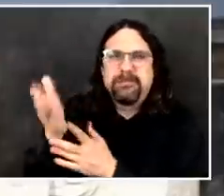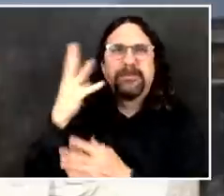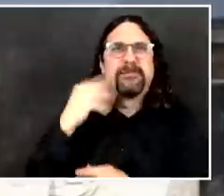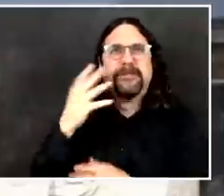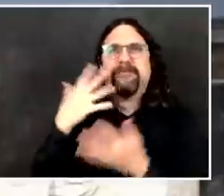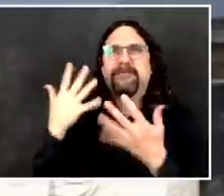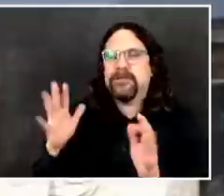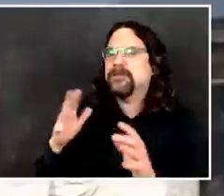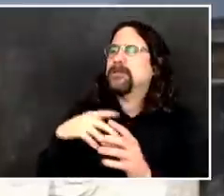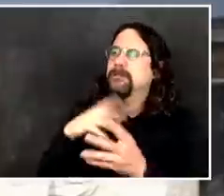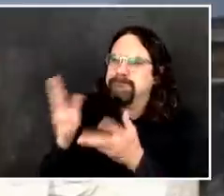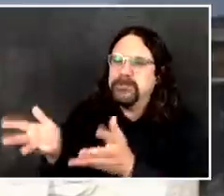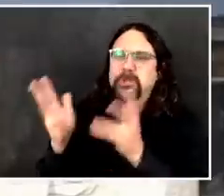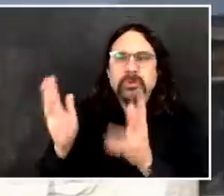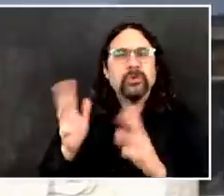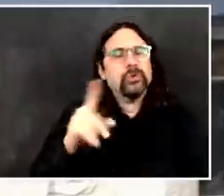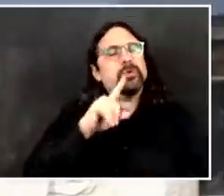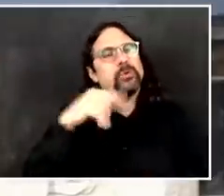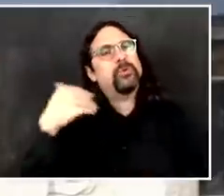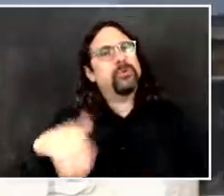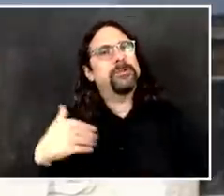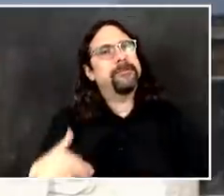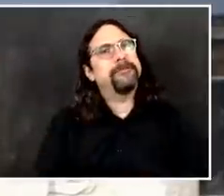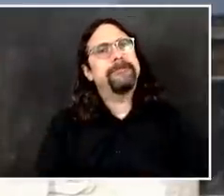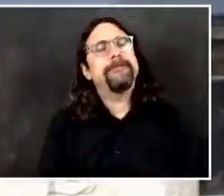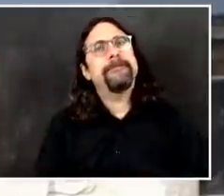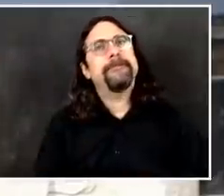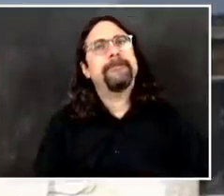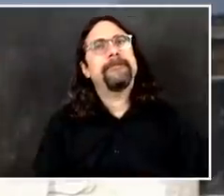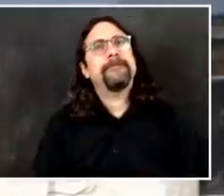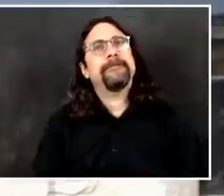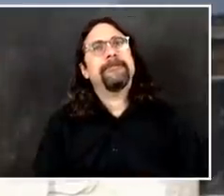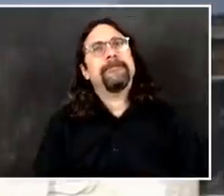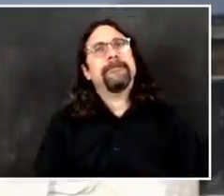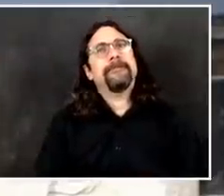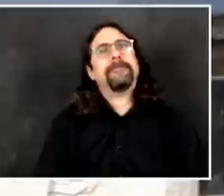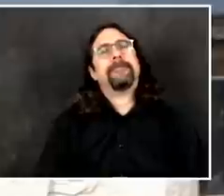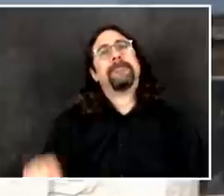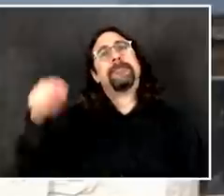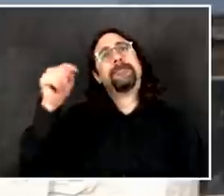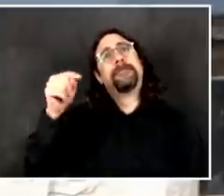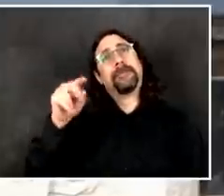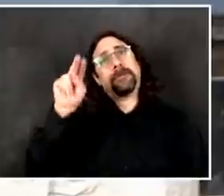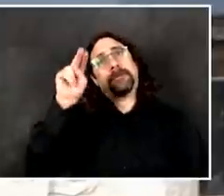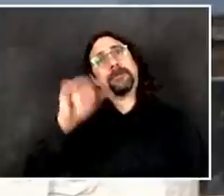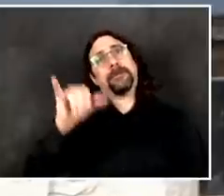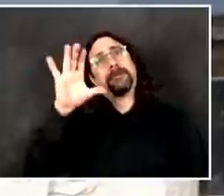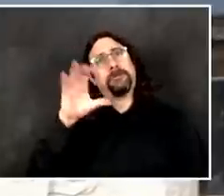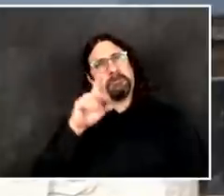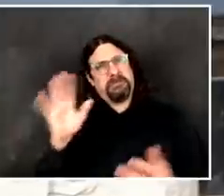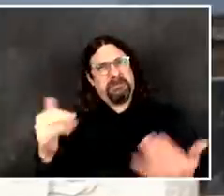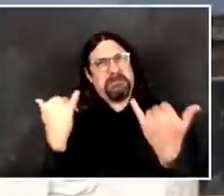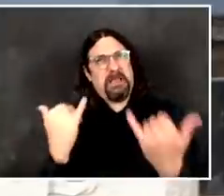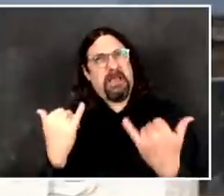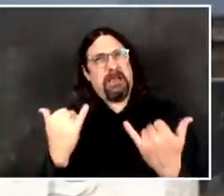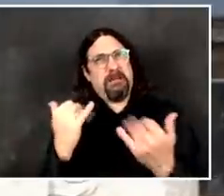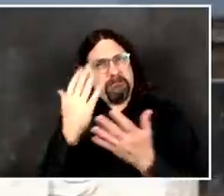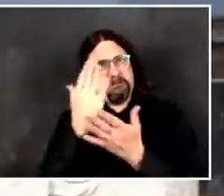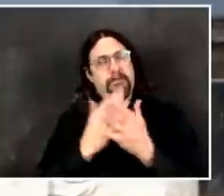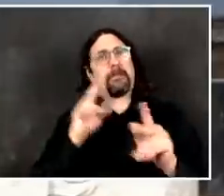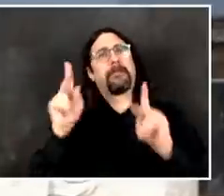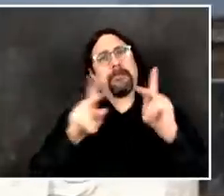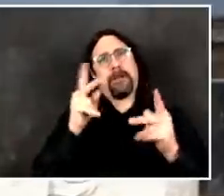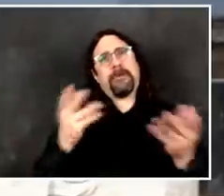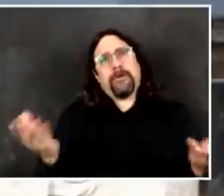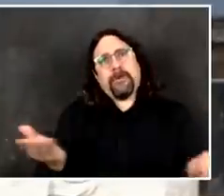unspeakable evil, who dealt with unthinkable pain and terror and overcame it and fought through it and decided that they would